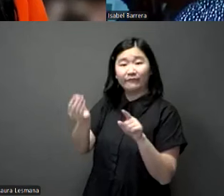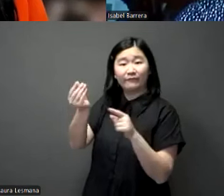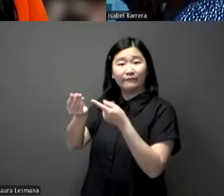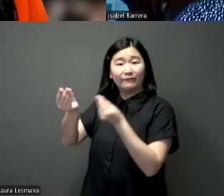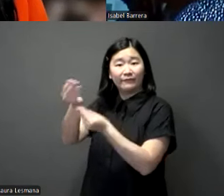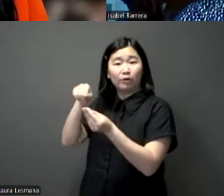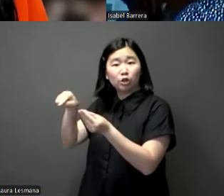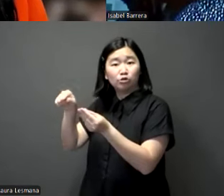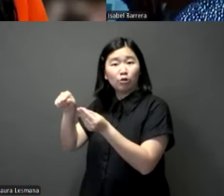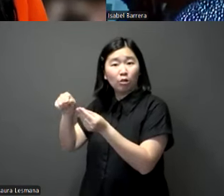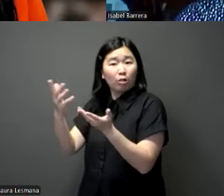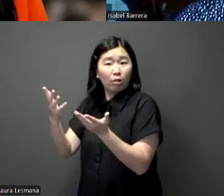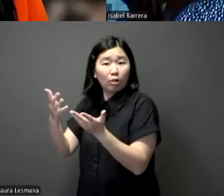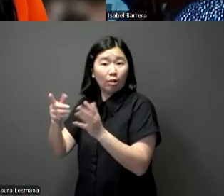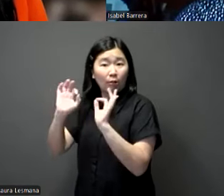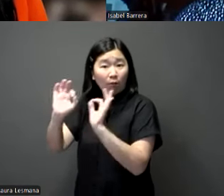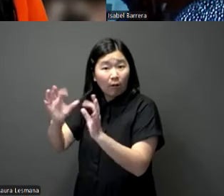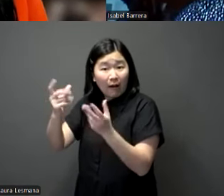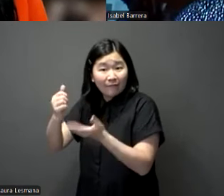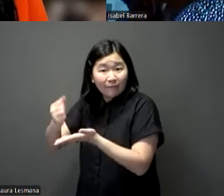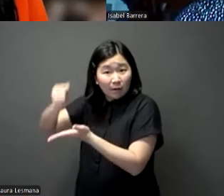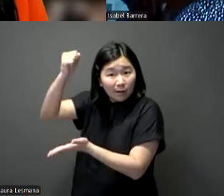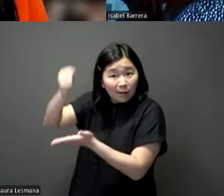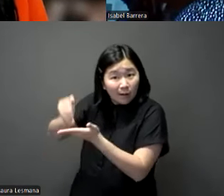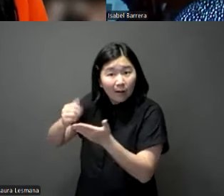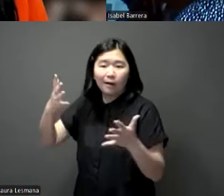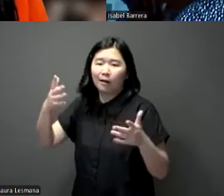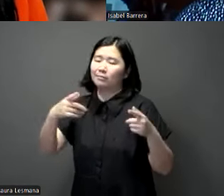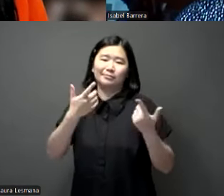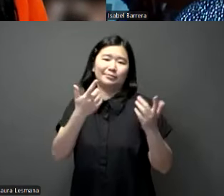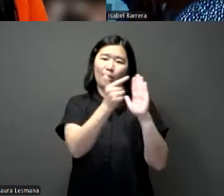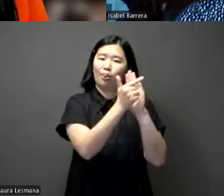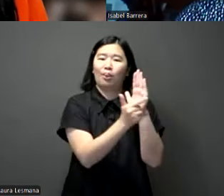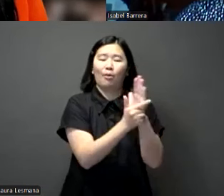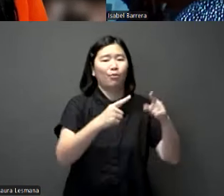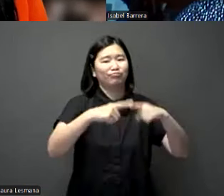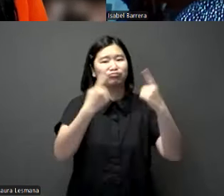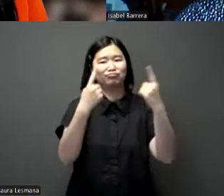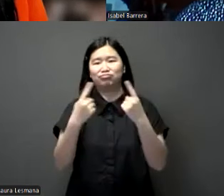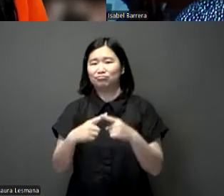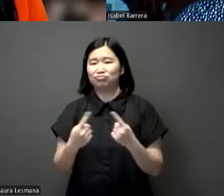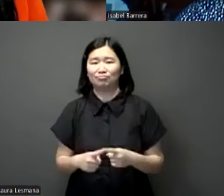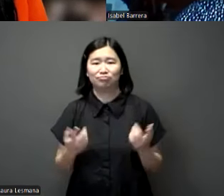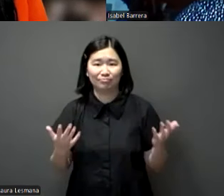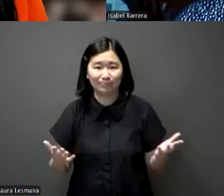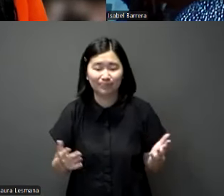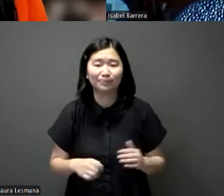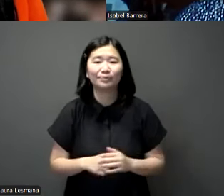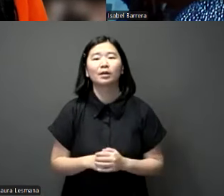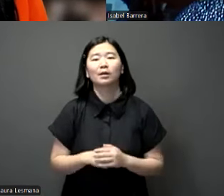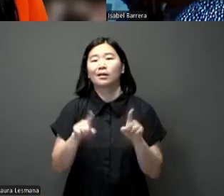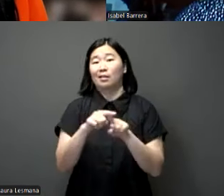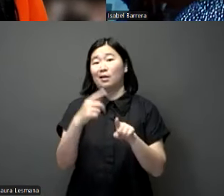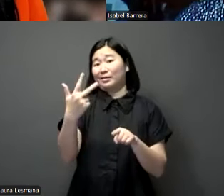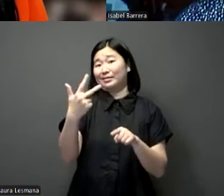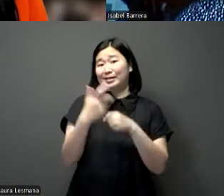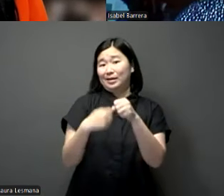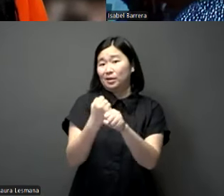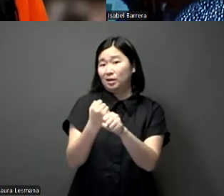the actions taking place and analyze and then it depends on the budget availability and we will